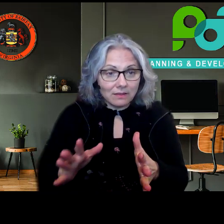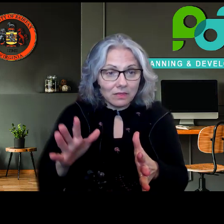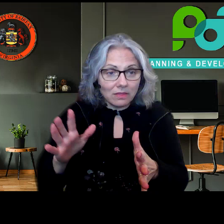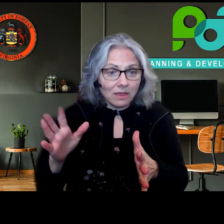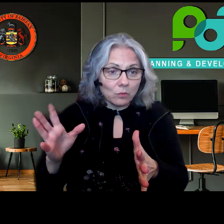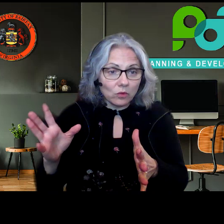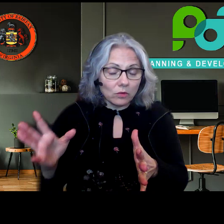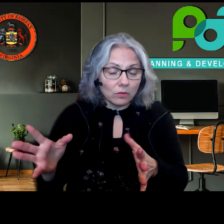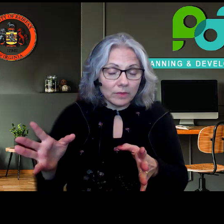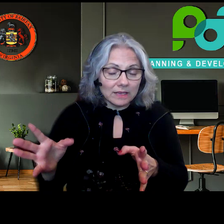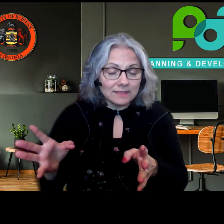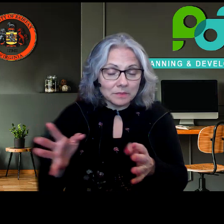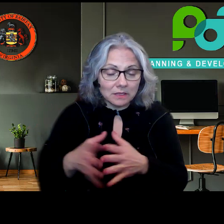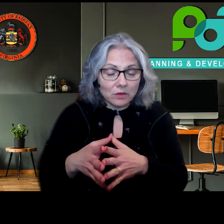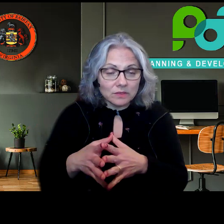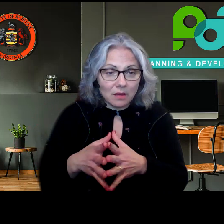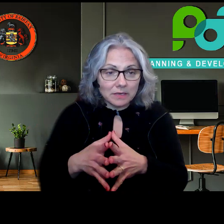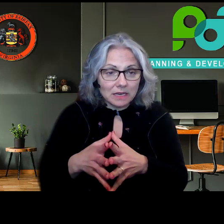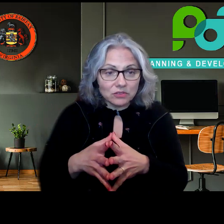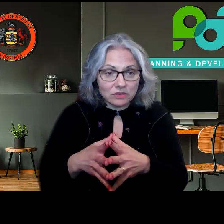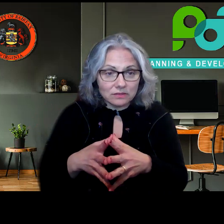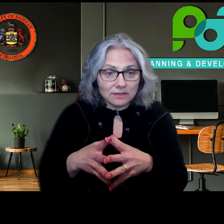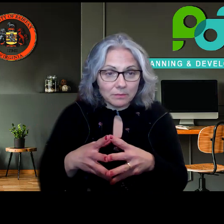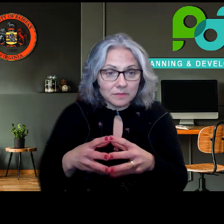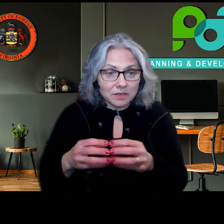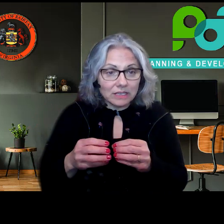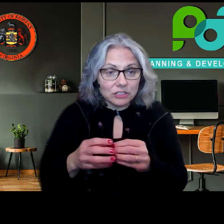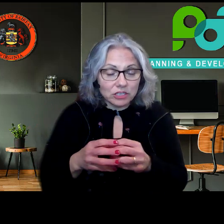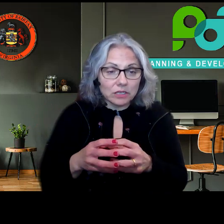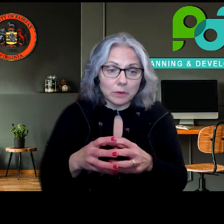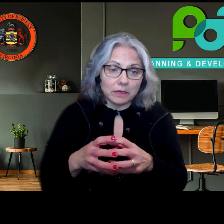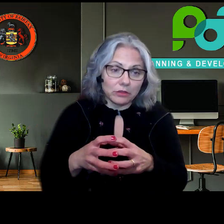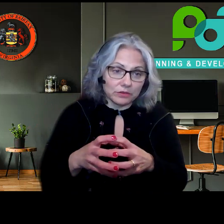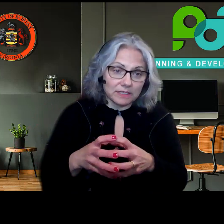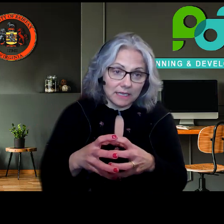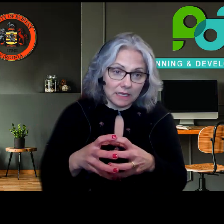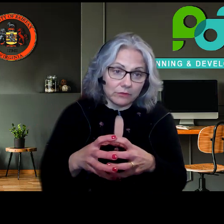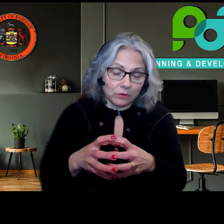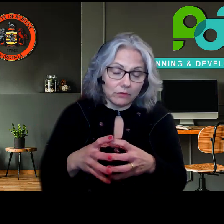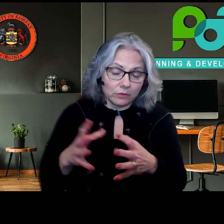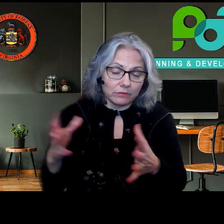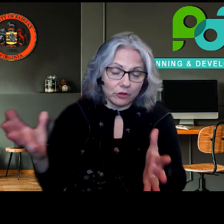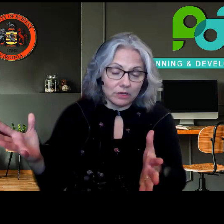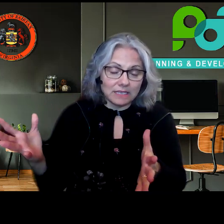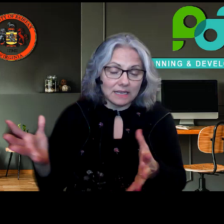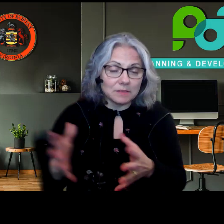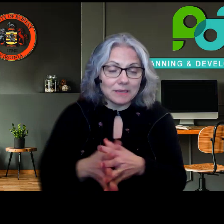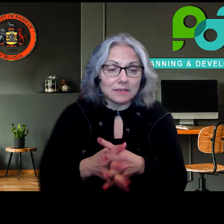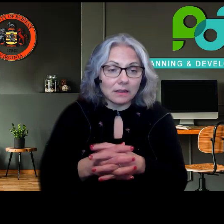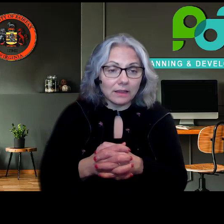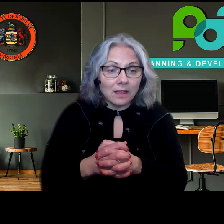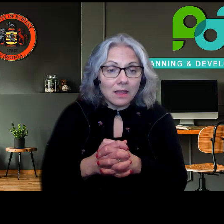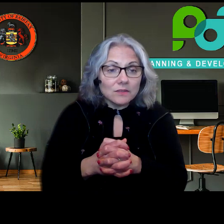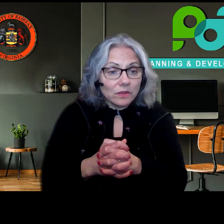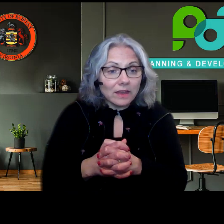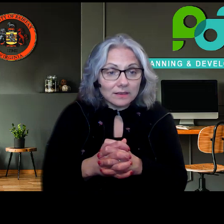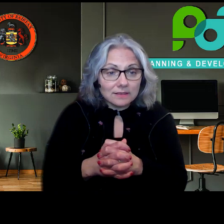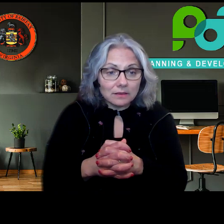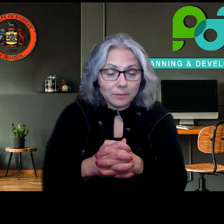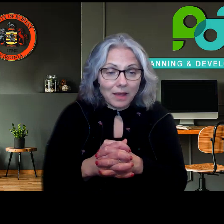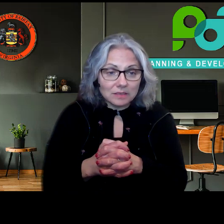process. And we'll be accepting those nominations starting January 13th for 30 days, basically.